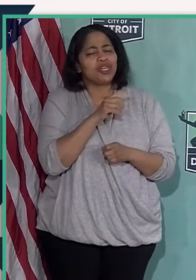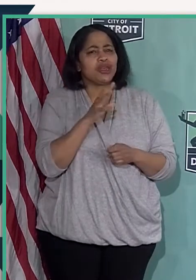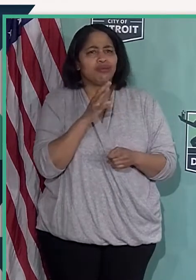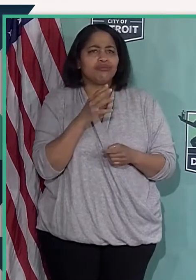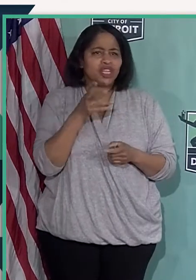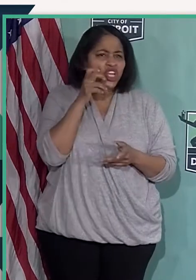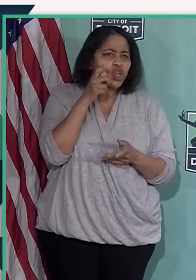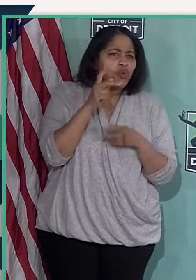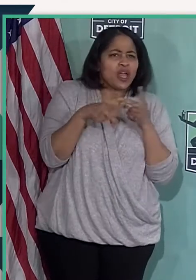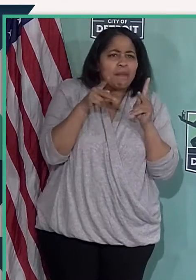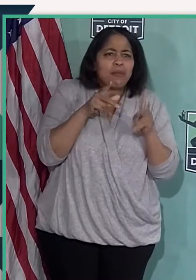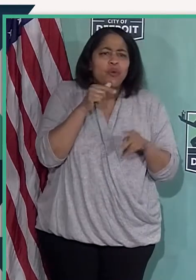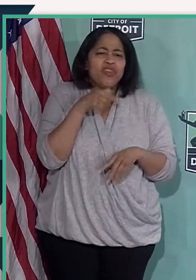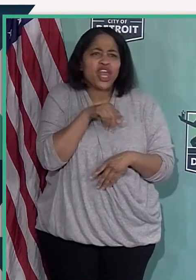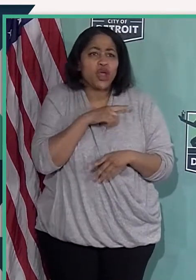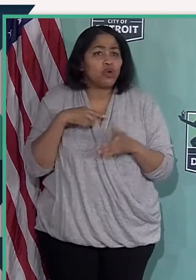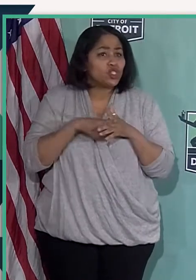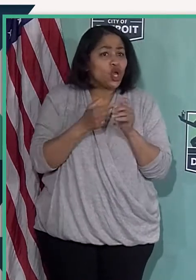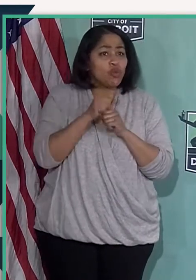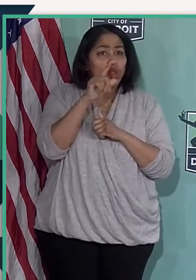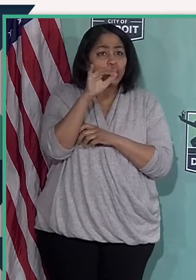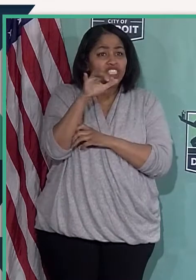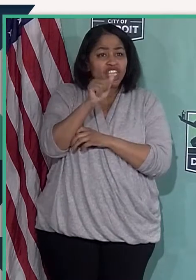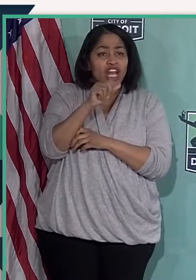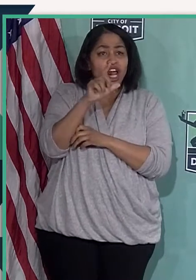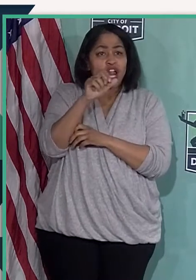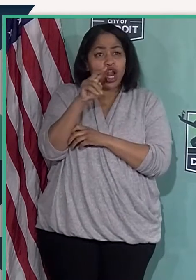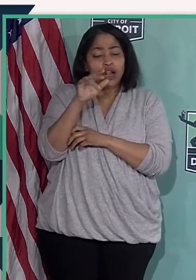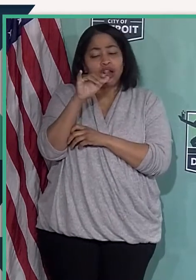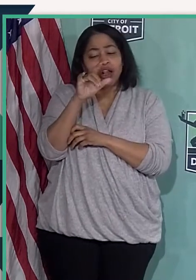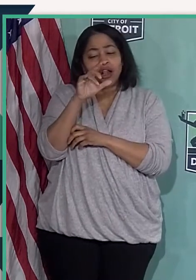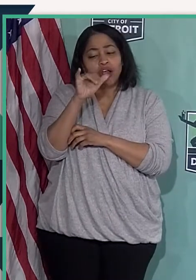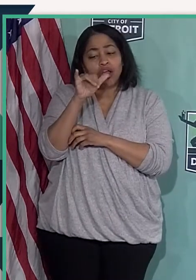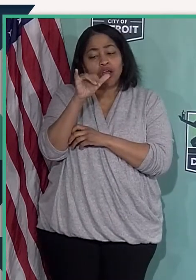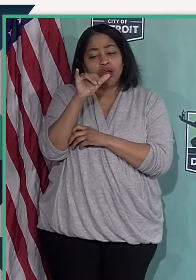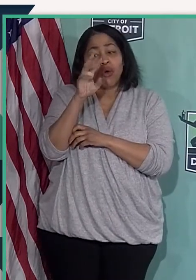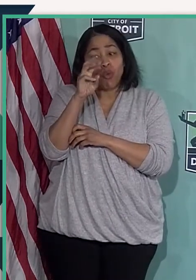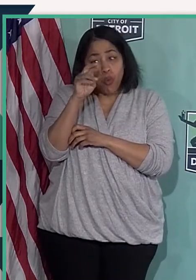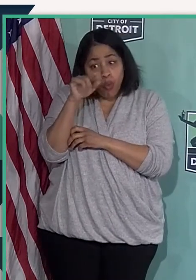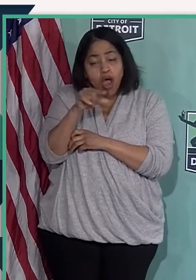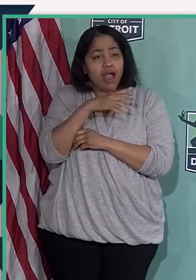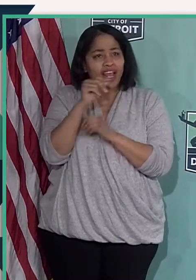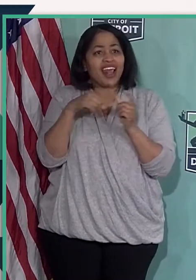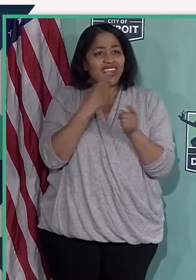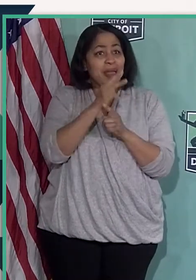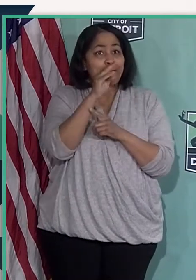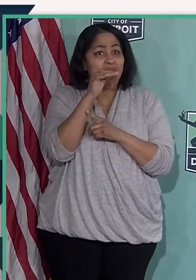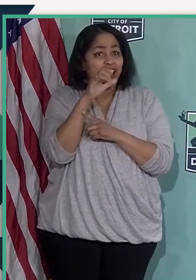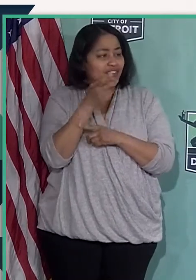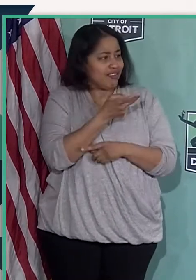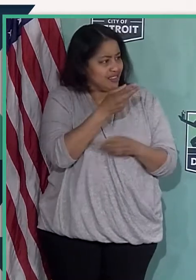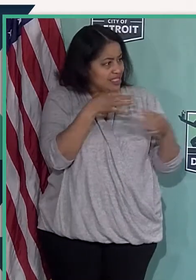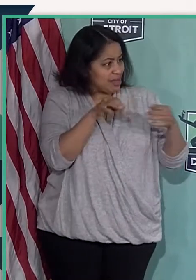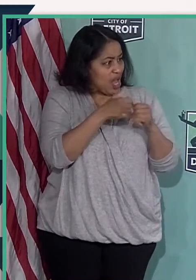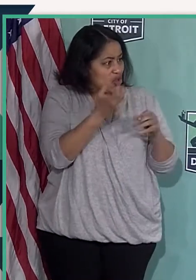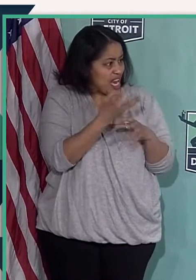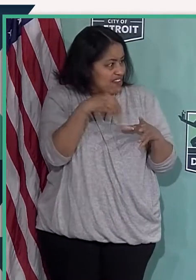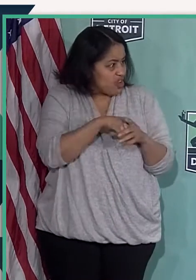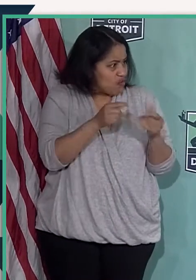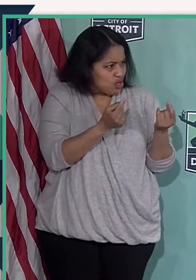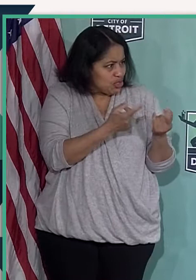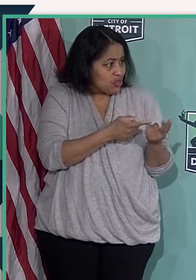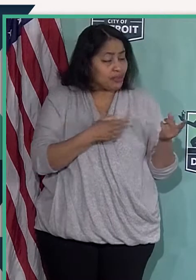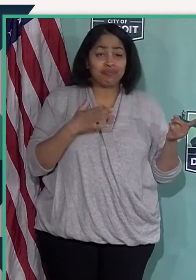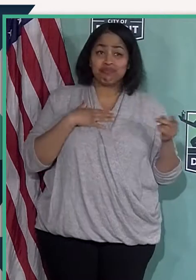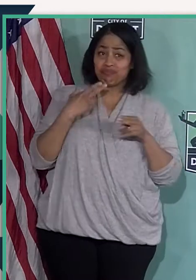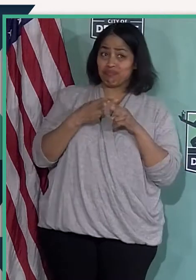So we'll start with Lucia Wong and then Michael Montman, and you can talk about how you got engaged in this and what you've been doing. My